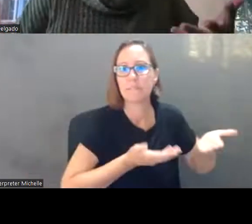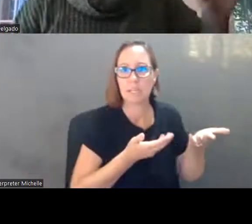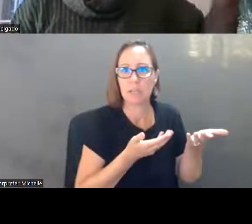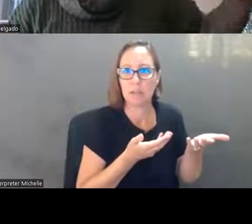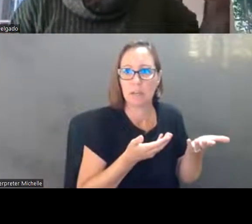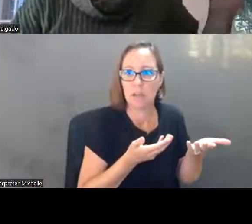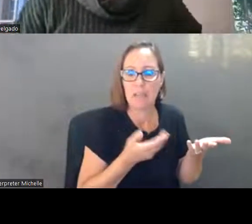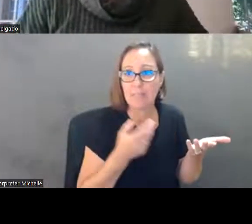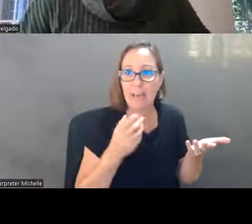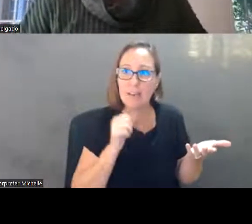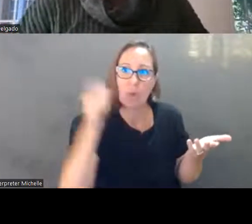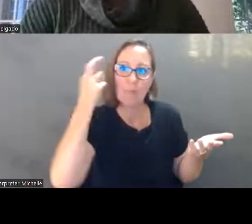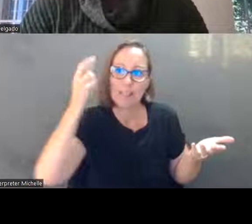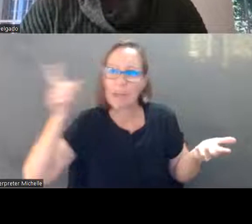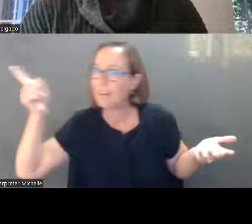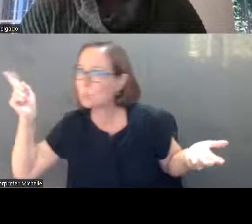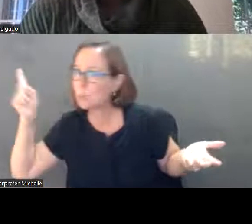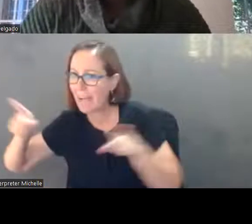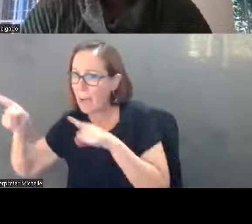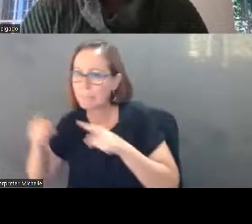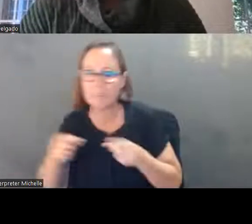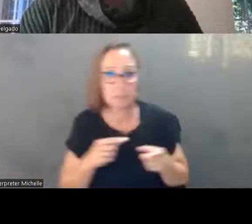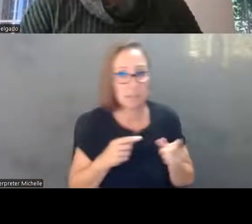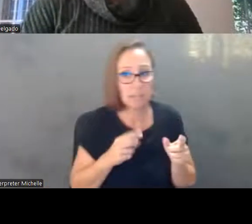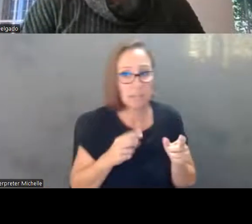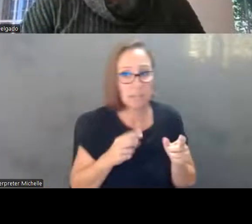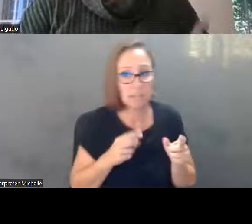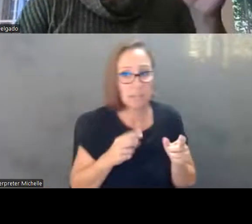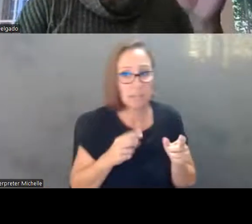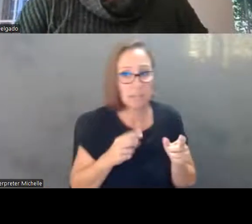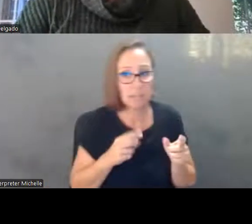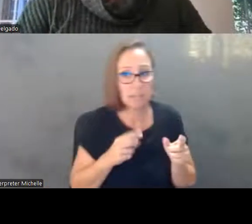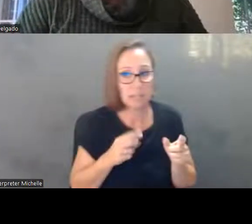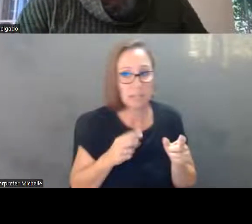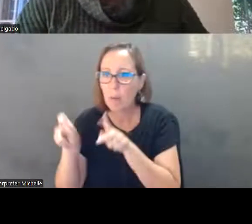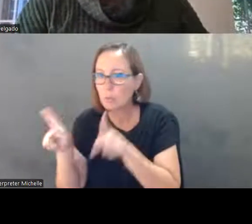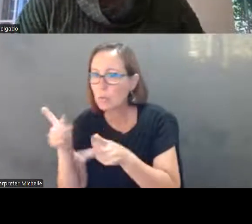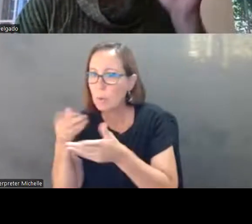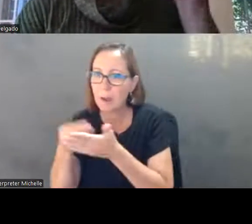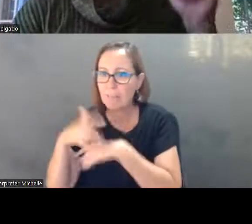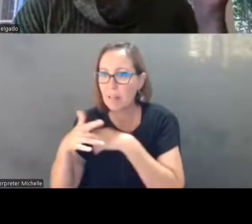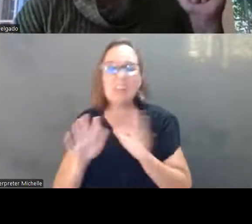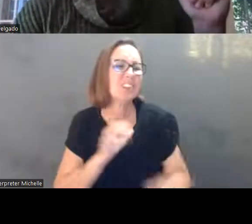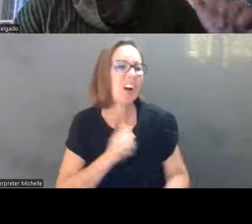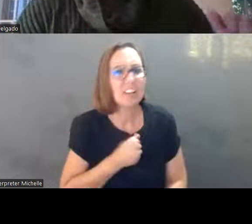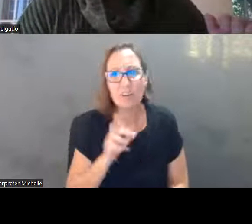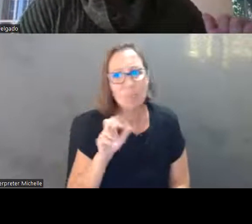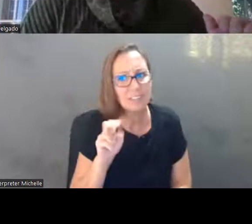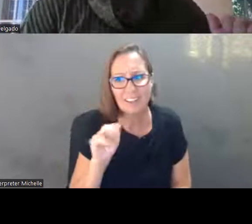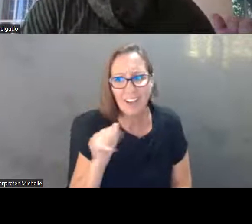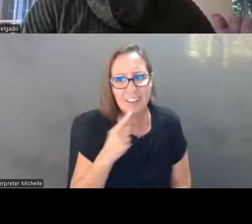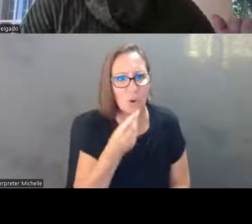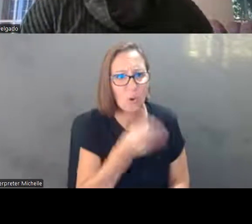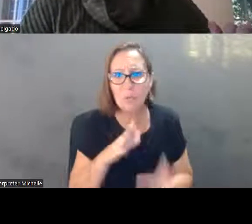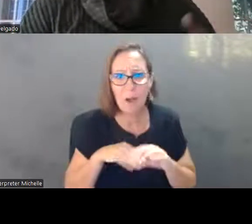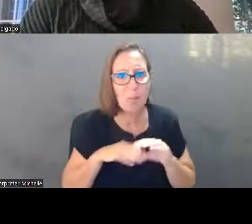it's difficult to be keeping track of all the funding opportunities that are there. Sorry, Renita, I told you I'll just talk on and on,